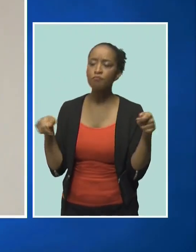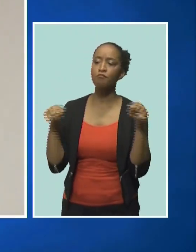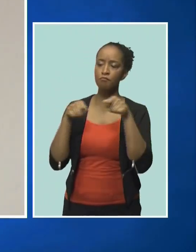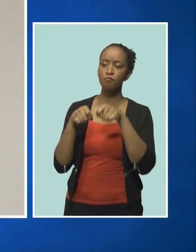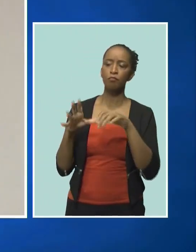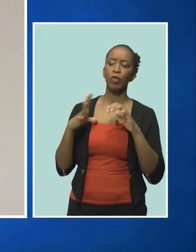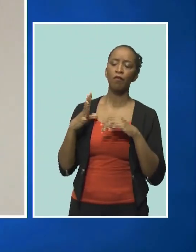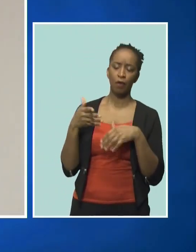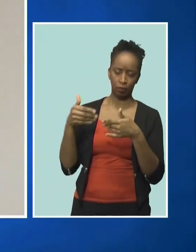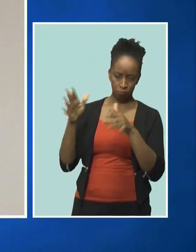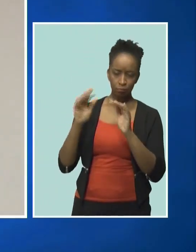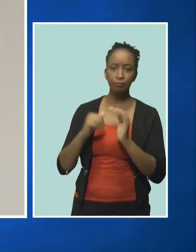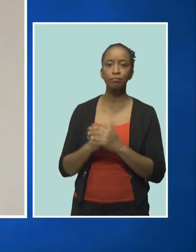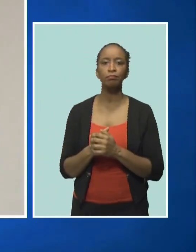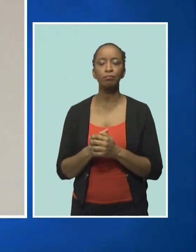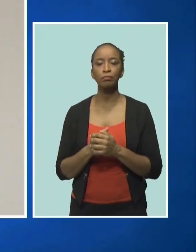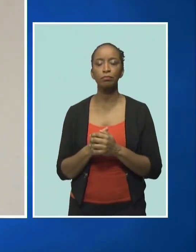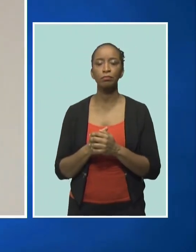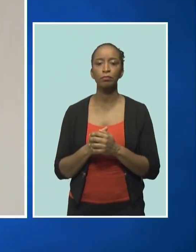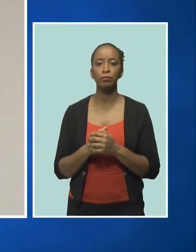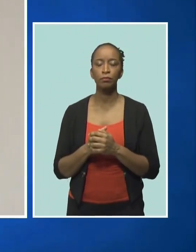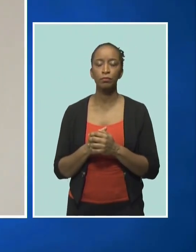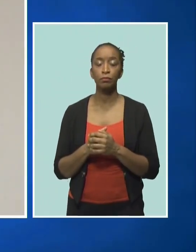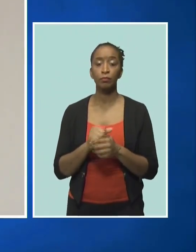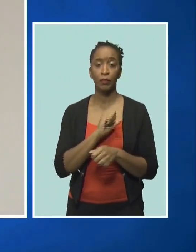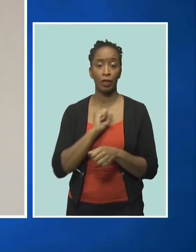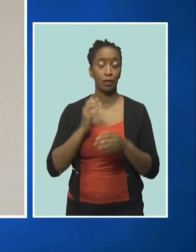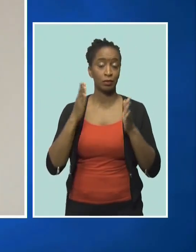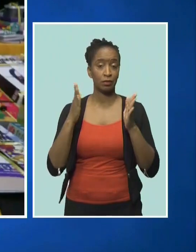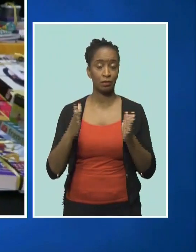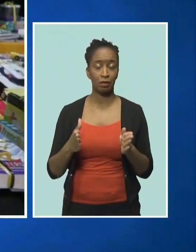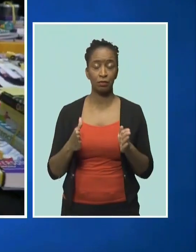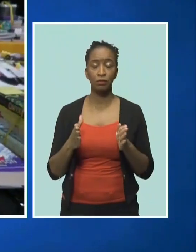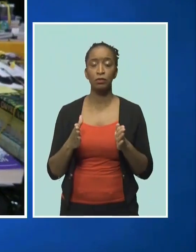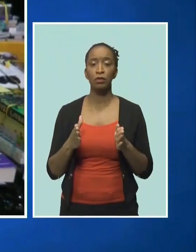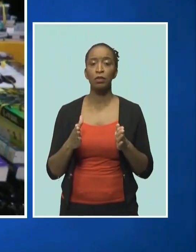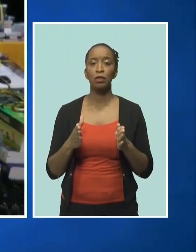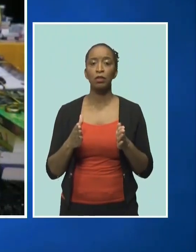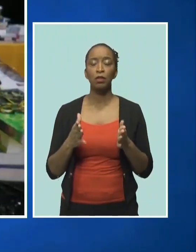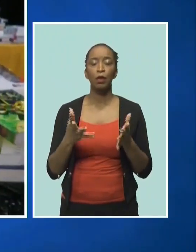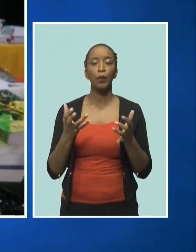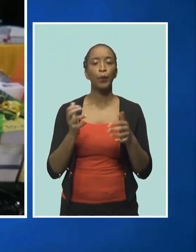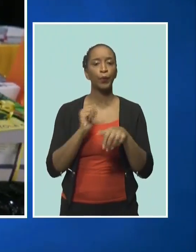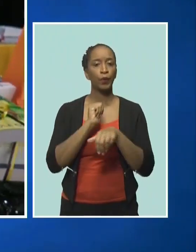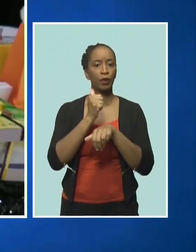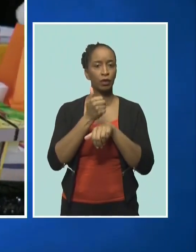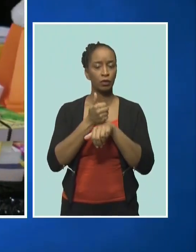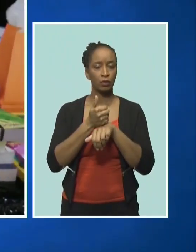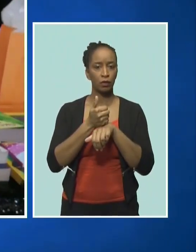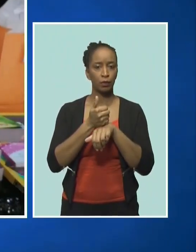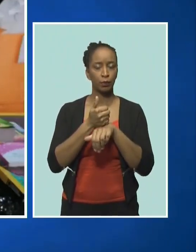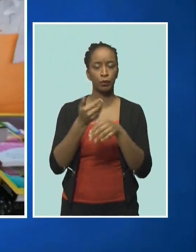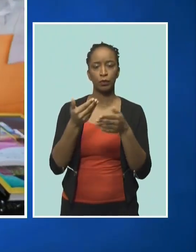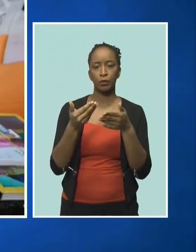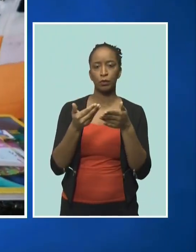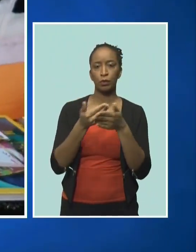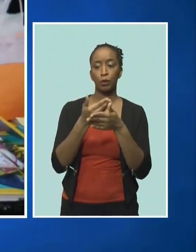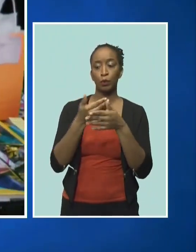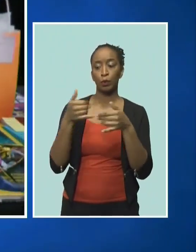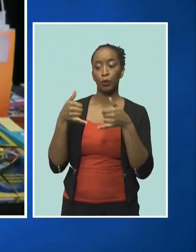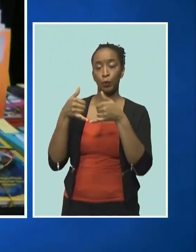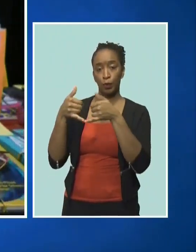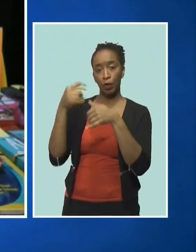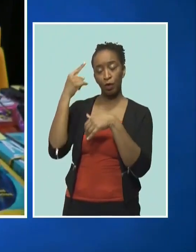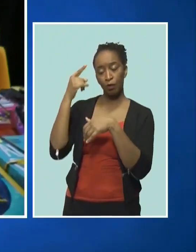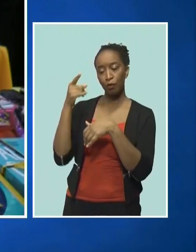Going forward, Senator Blackman has pledged to introduce the Global Solutions Prize to the male and female student who can best